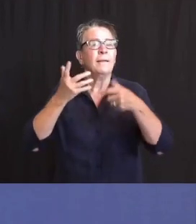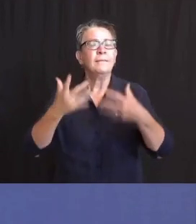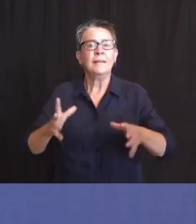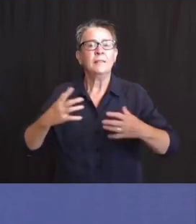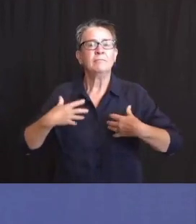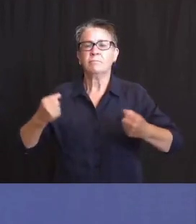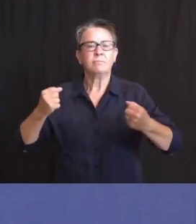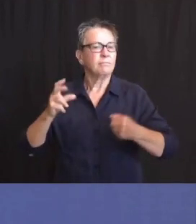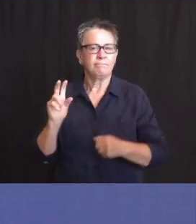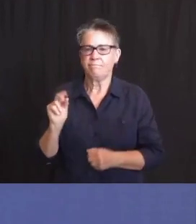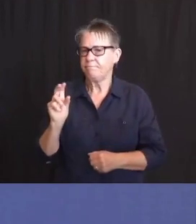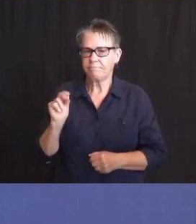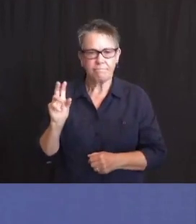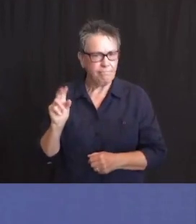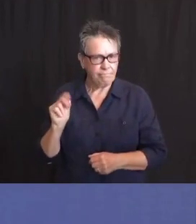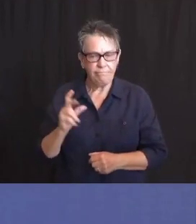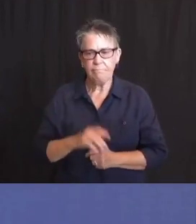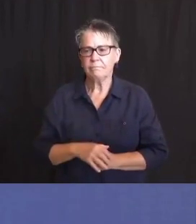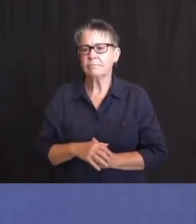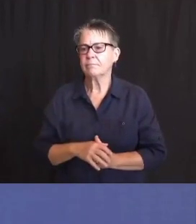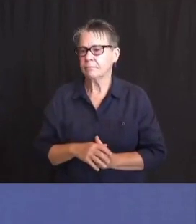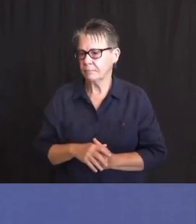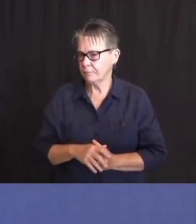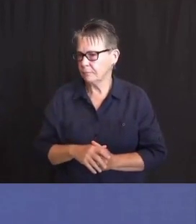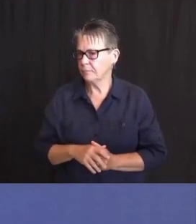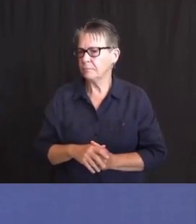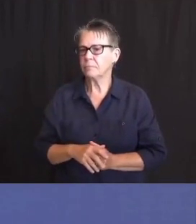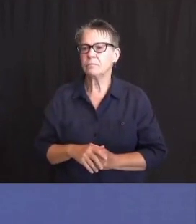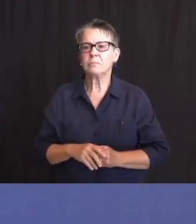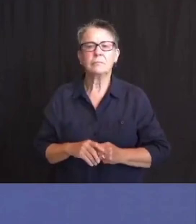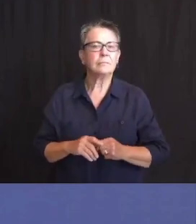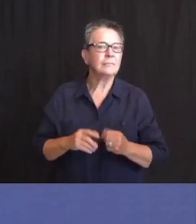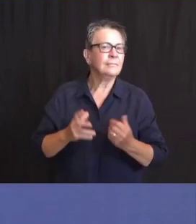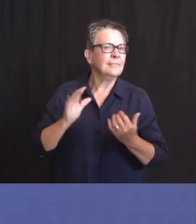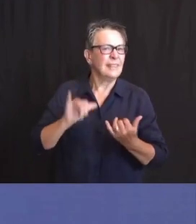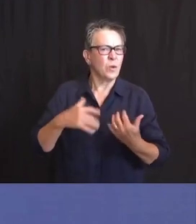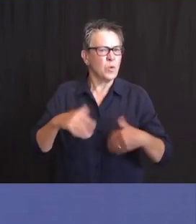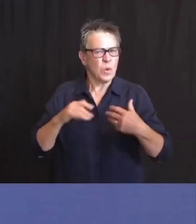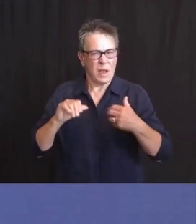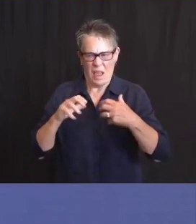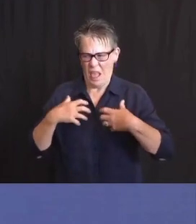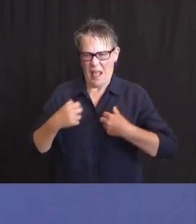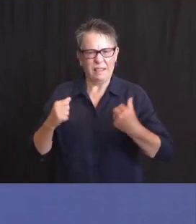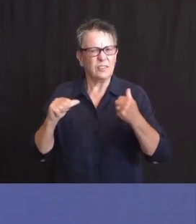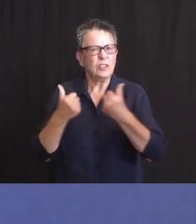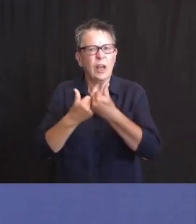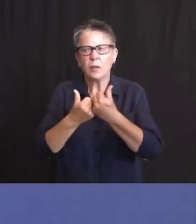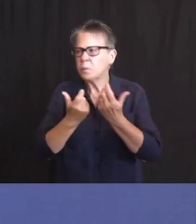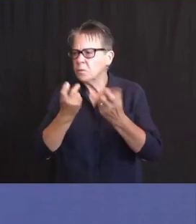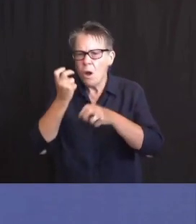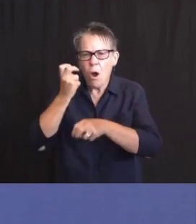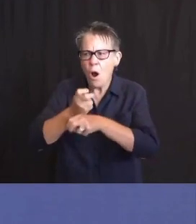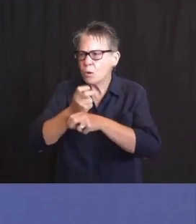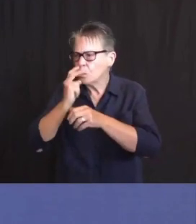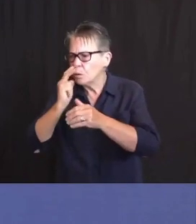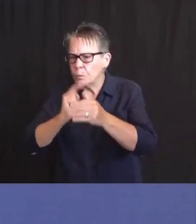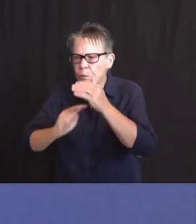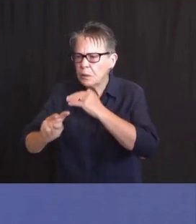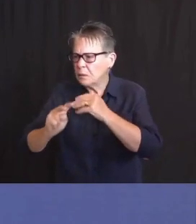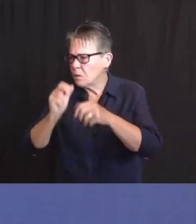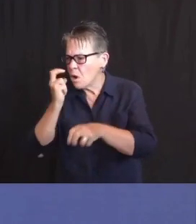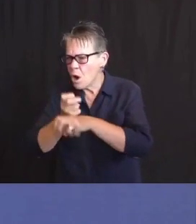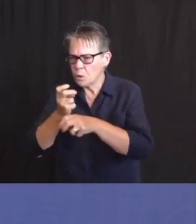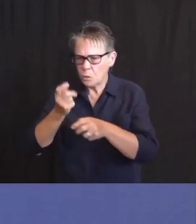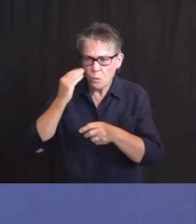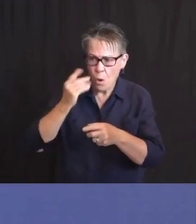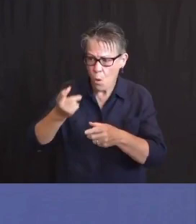with, obviously, because we're going to be there for those people. But it's another reminder that once